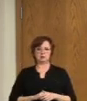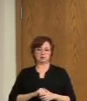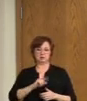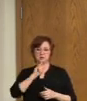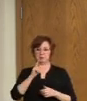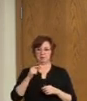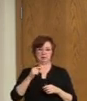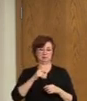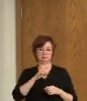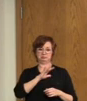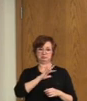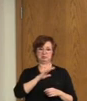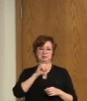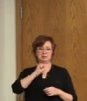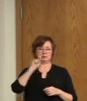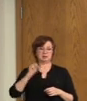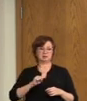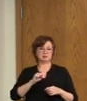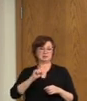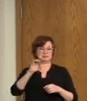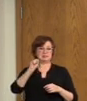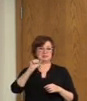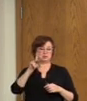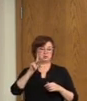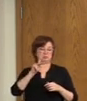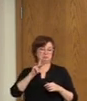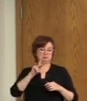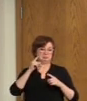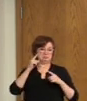when the vaccines arrive, we will be ready.